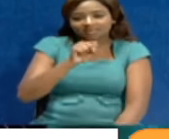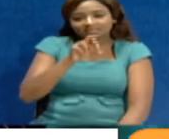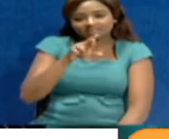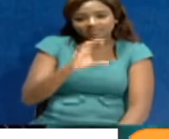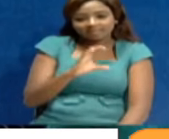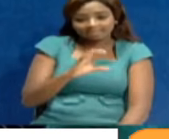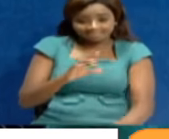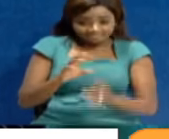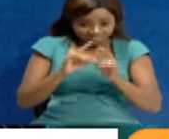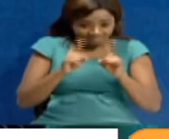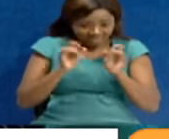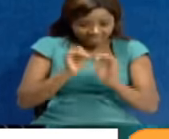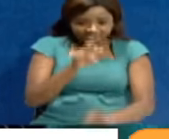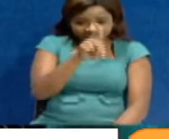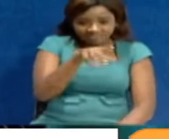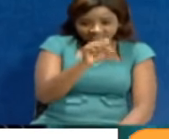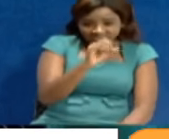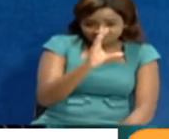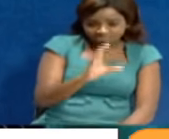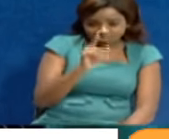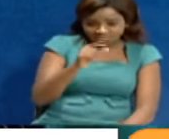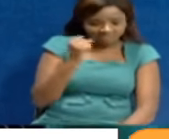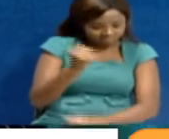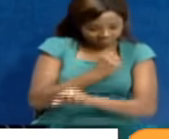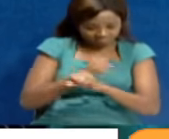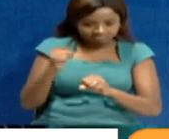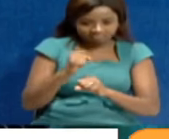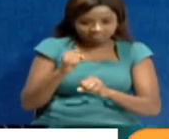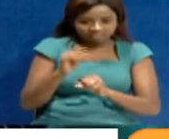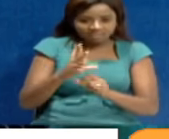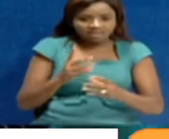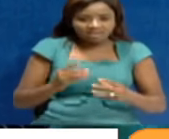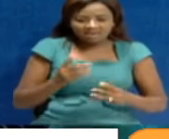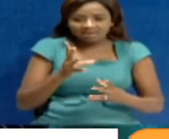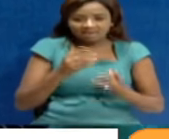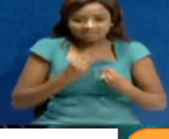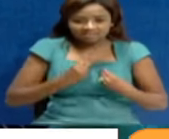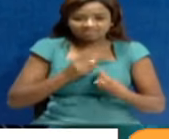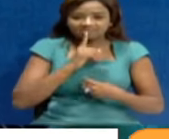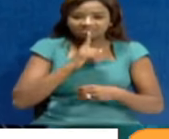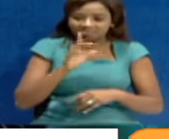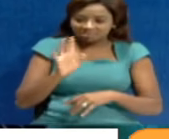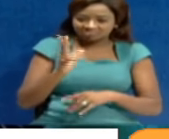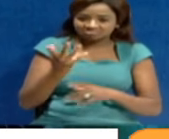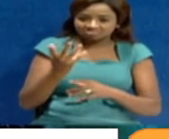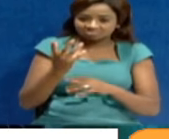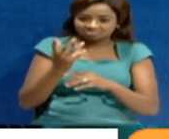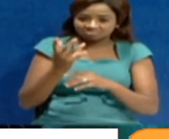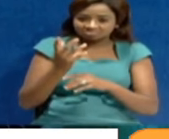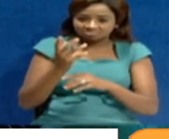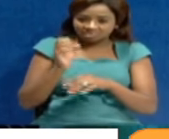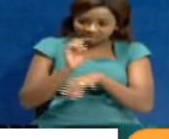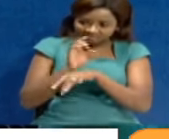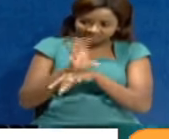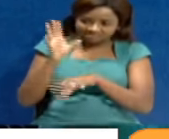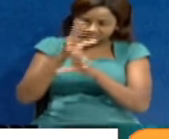Had the Public Service Commission stood its ground or advised the president accurately and correctly in the law that